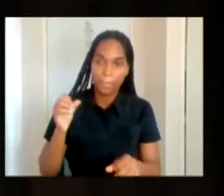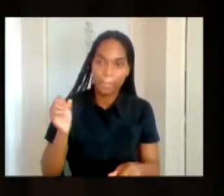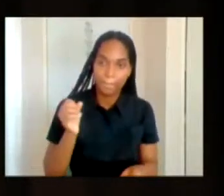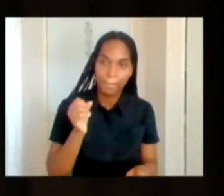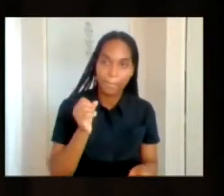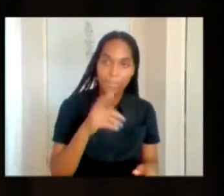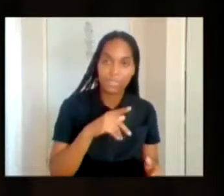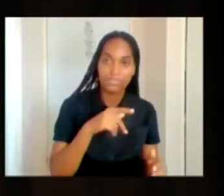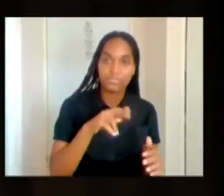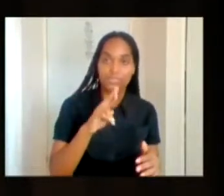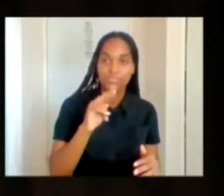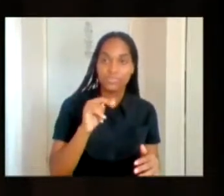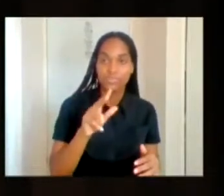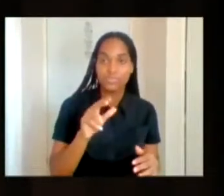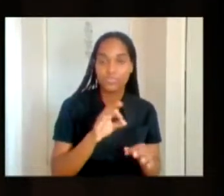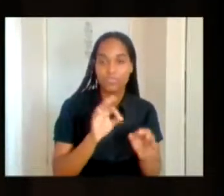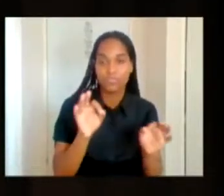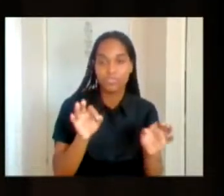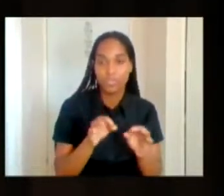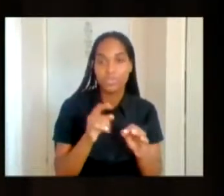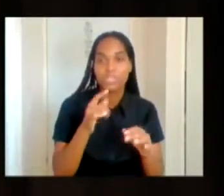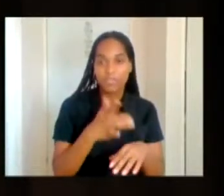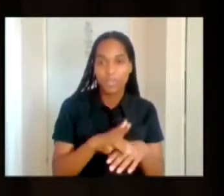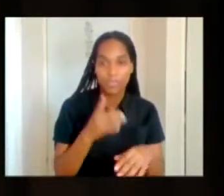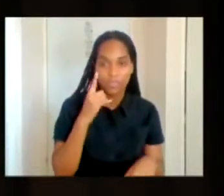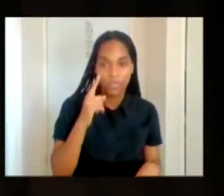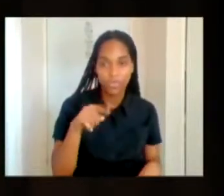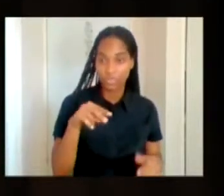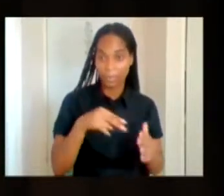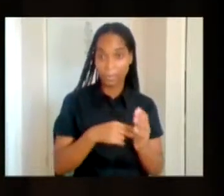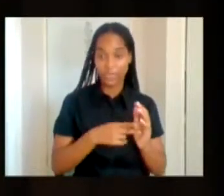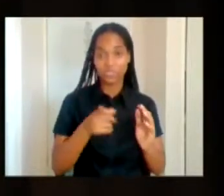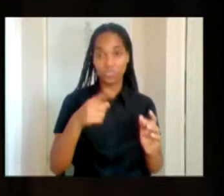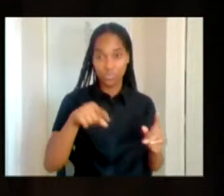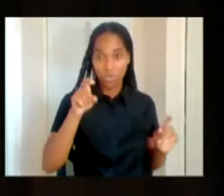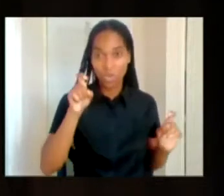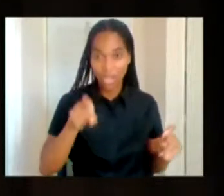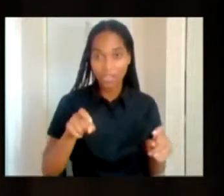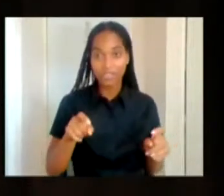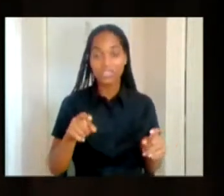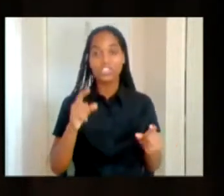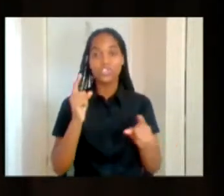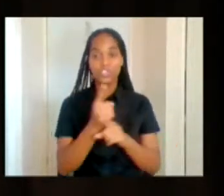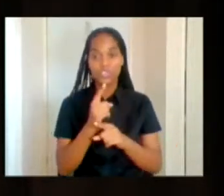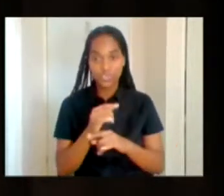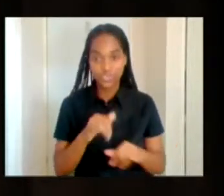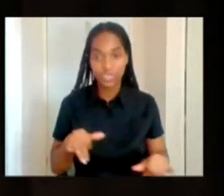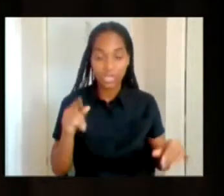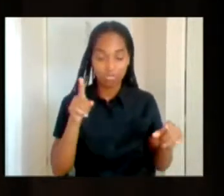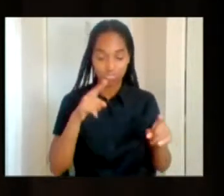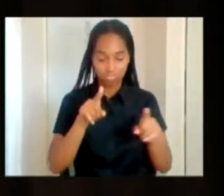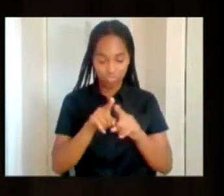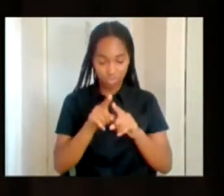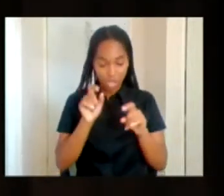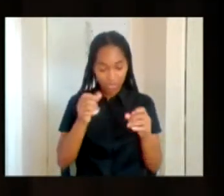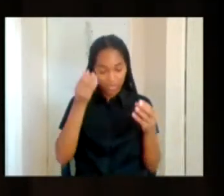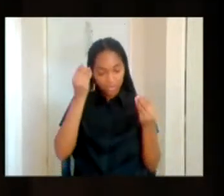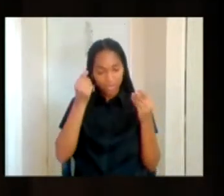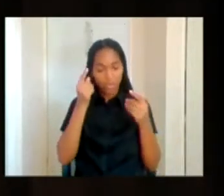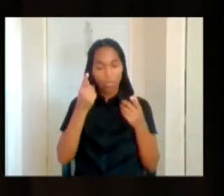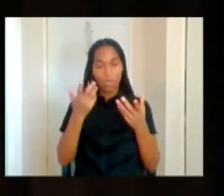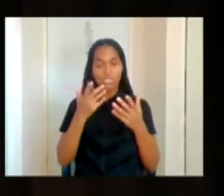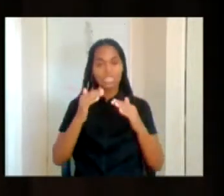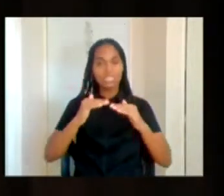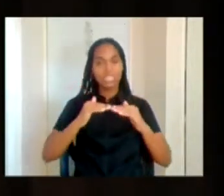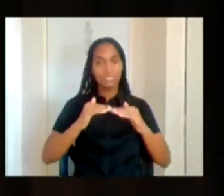3 framework, and it's available for you. So that means you guys don't have to start standardizing and thinking about what's the lower level thing, because there's someone